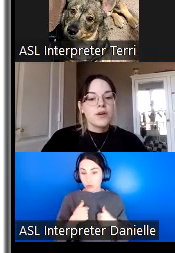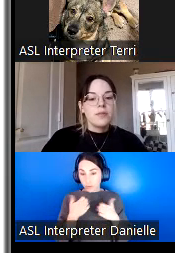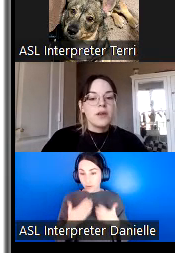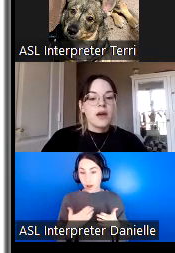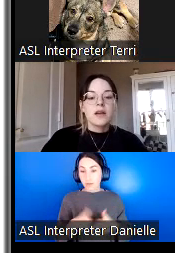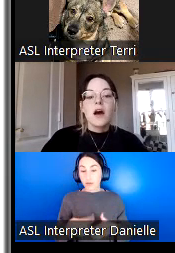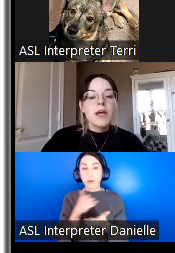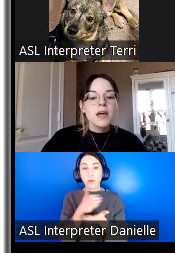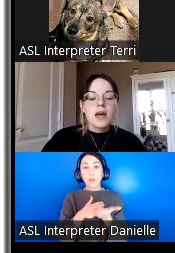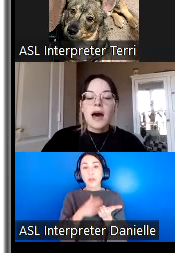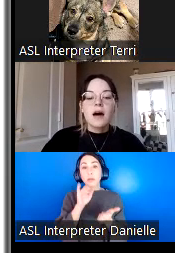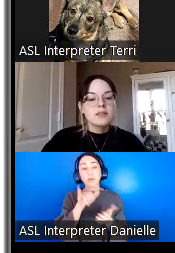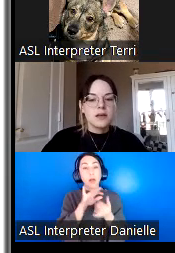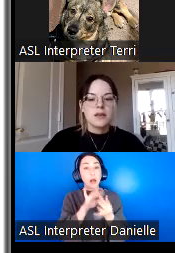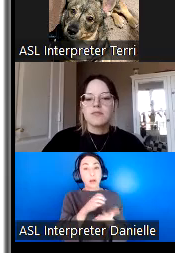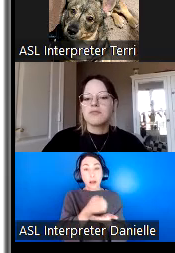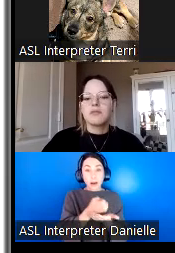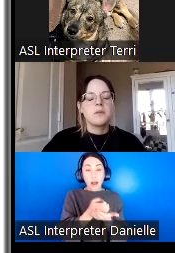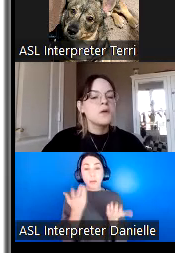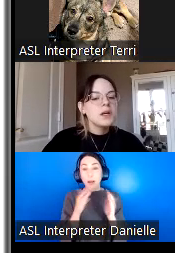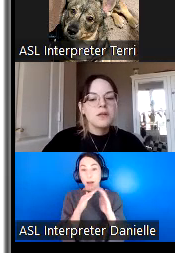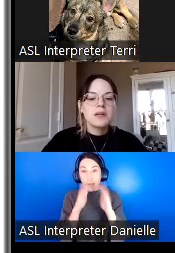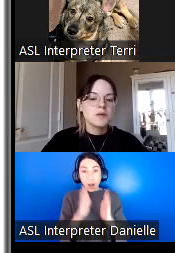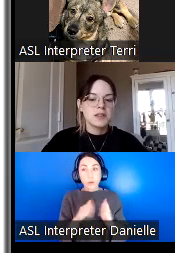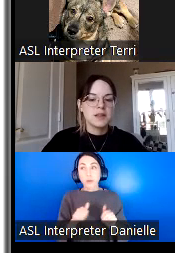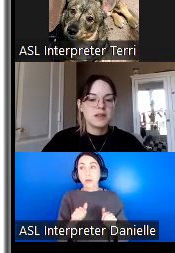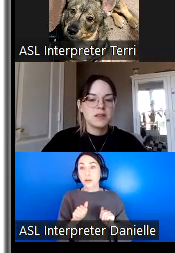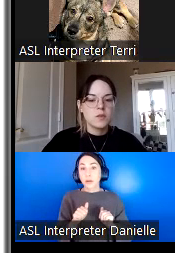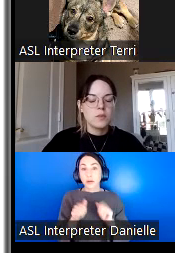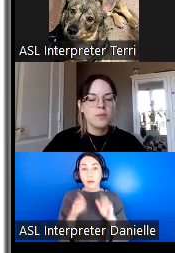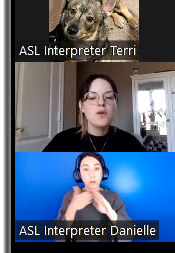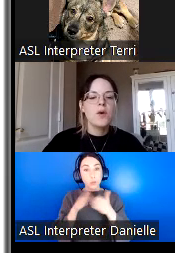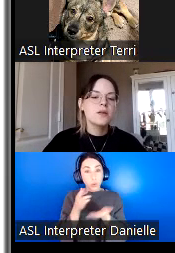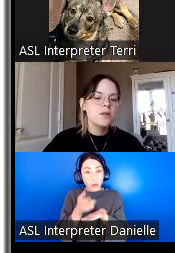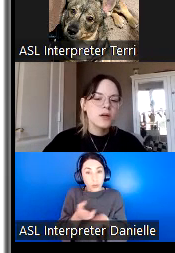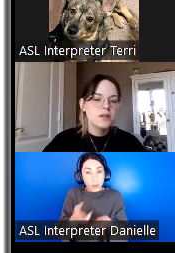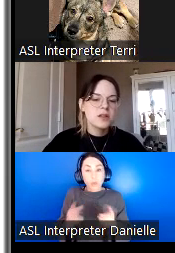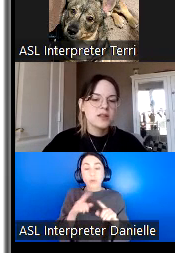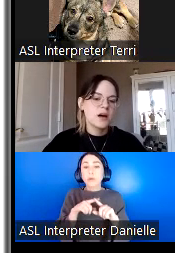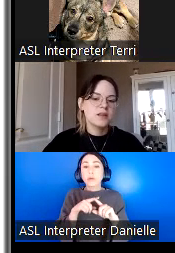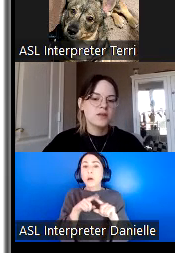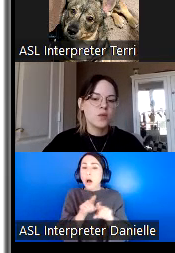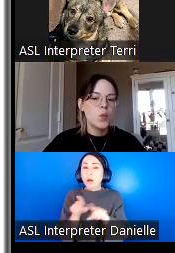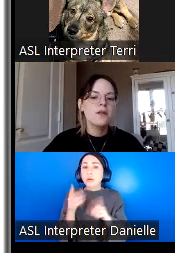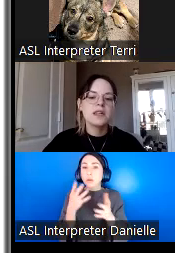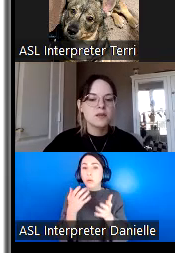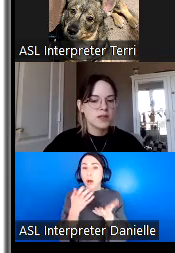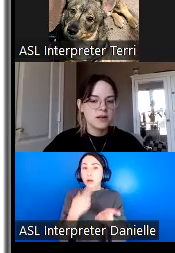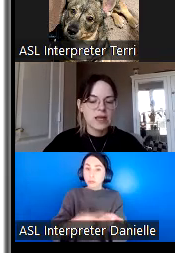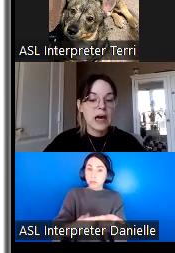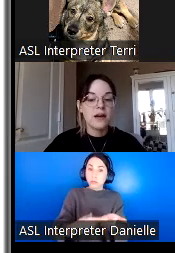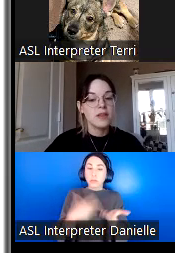Some of those are going to be economic, housing, community resources, but you also want to discuss